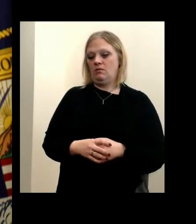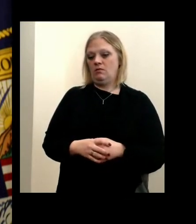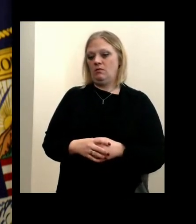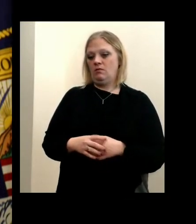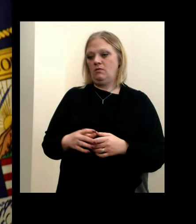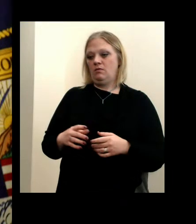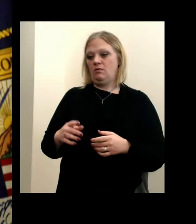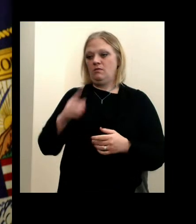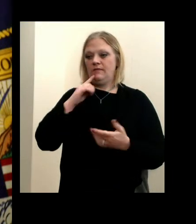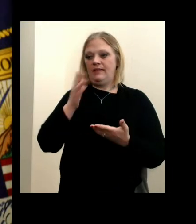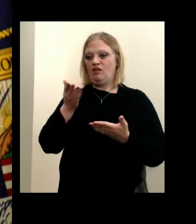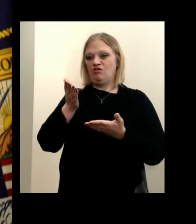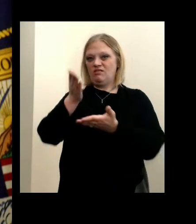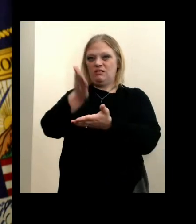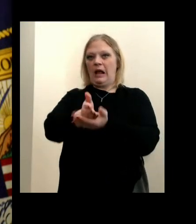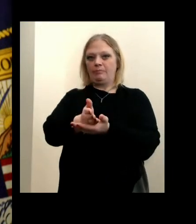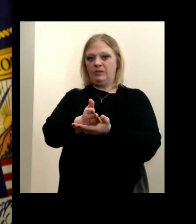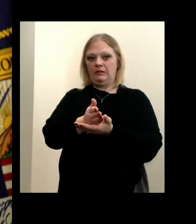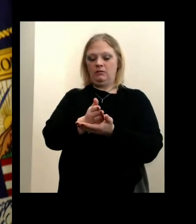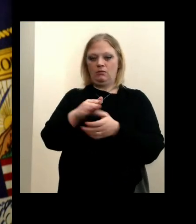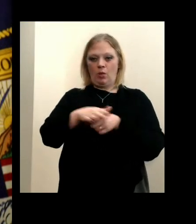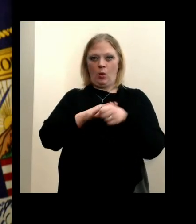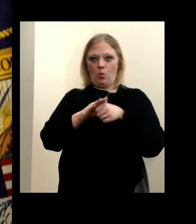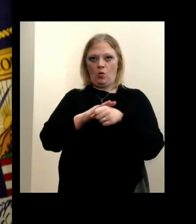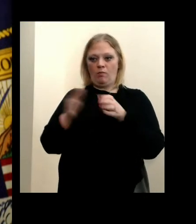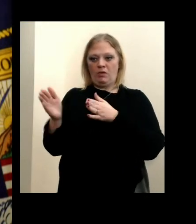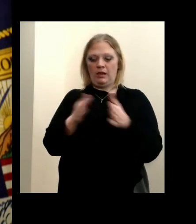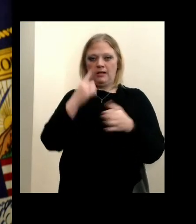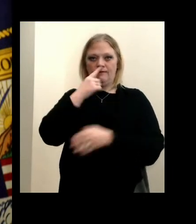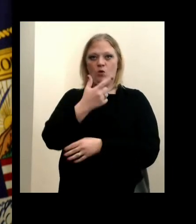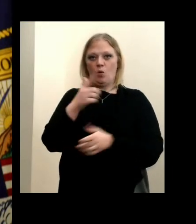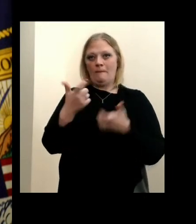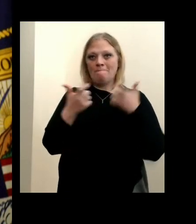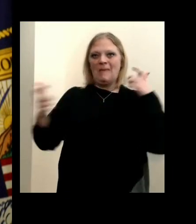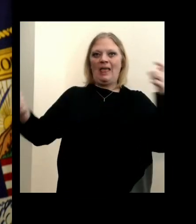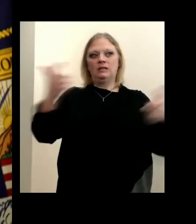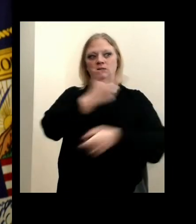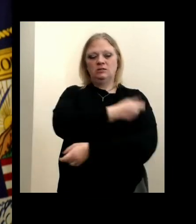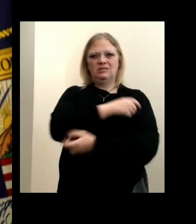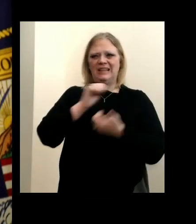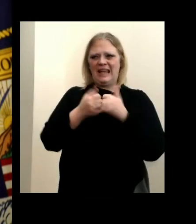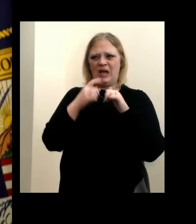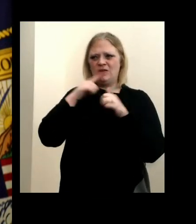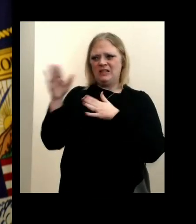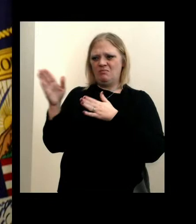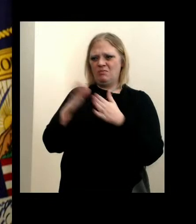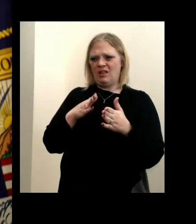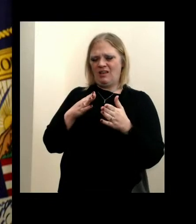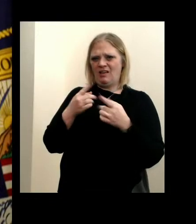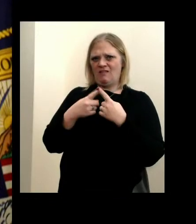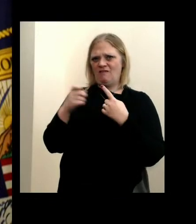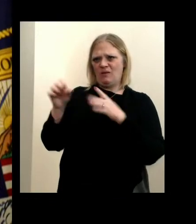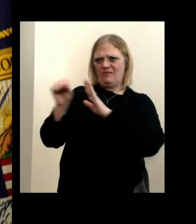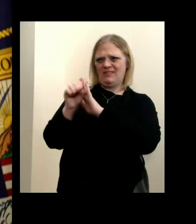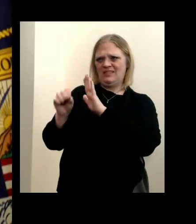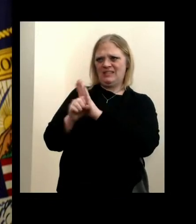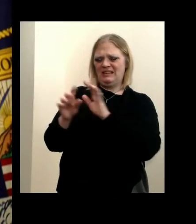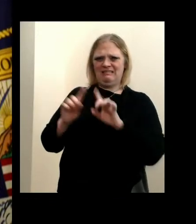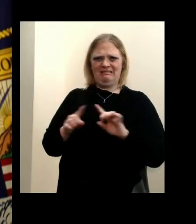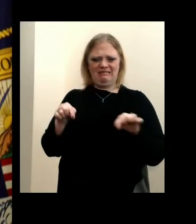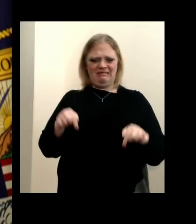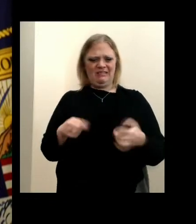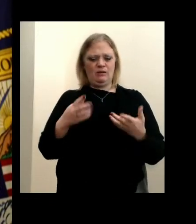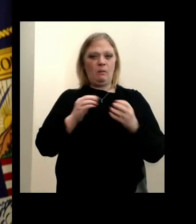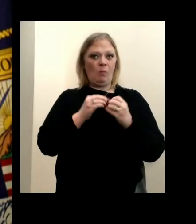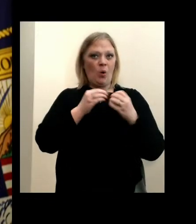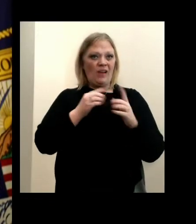vaccination. How would Erie County's plan be any different from what the state is doing, A, and B, would it be more effective to